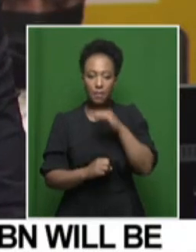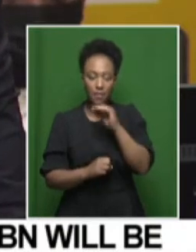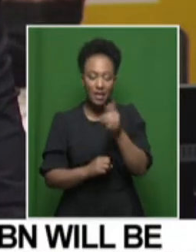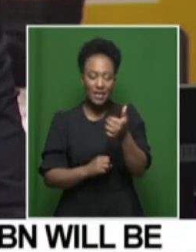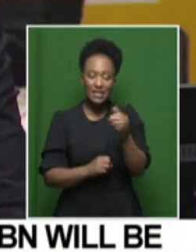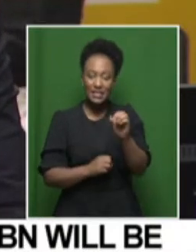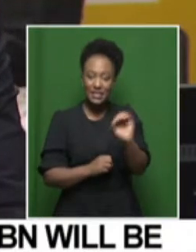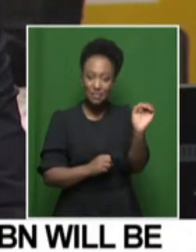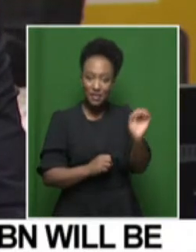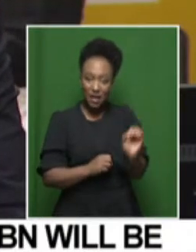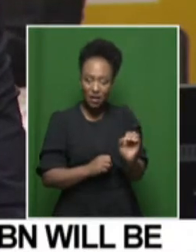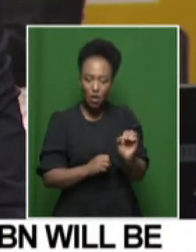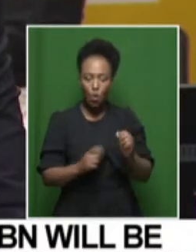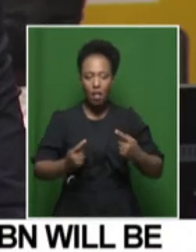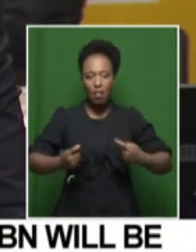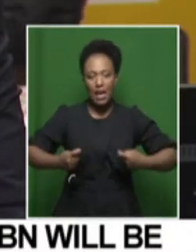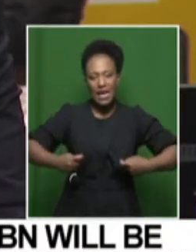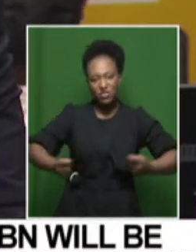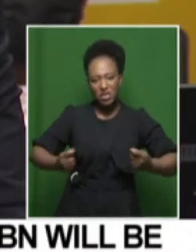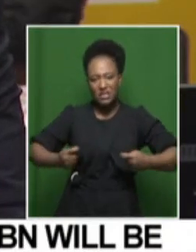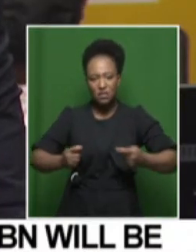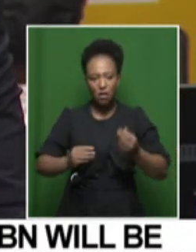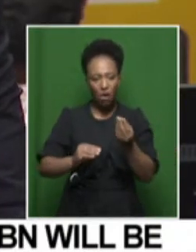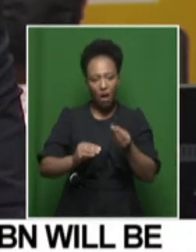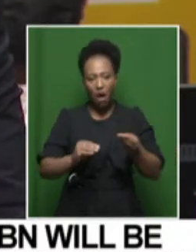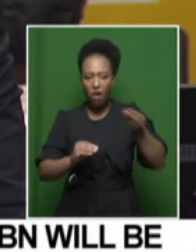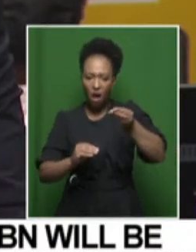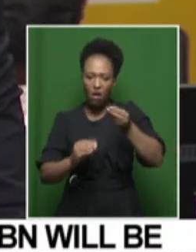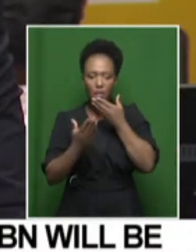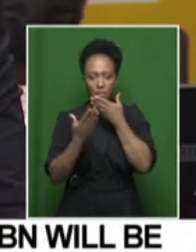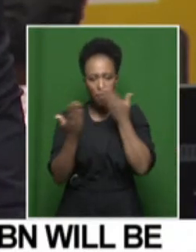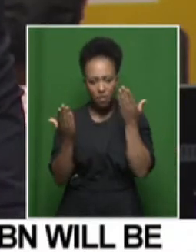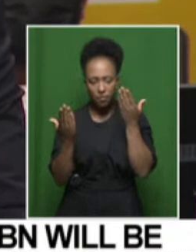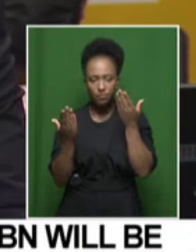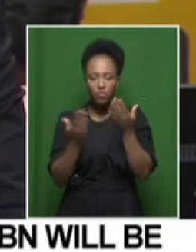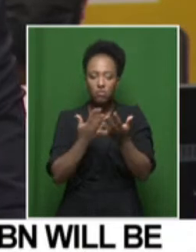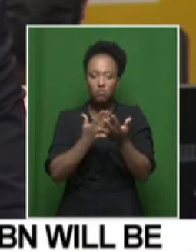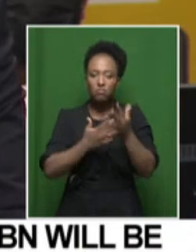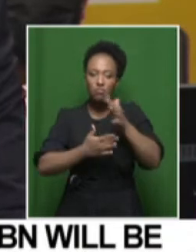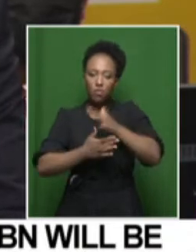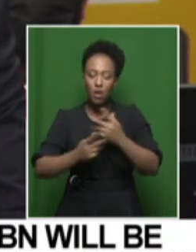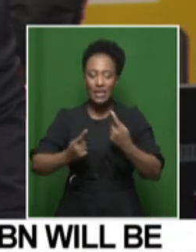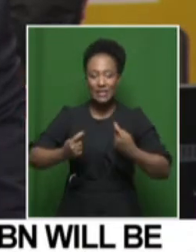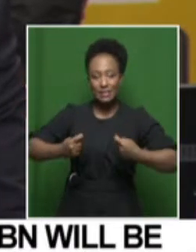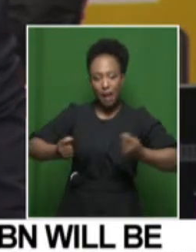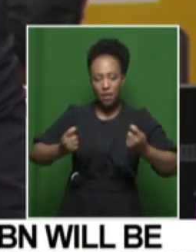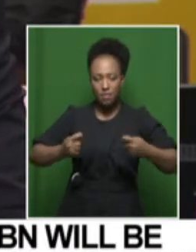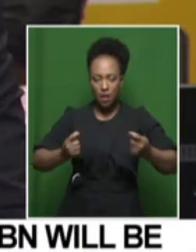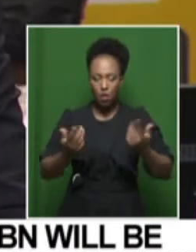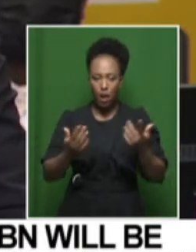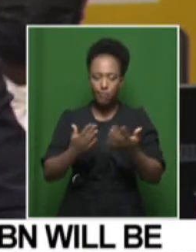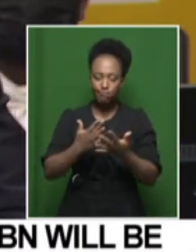the non-interest spending. We've prioritized spending on the following key areas.